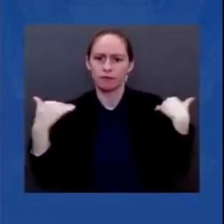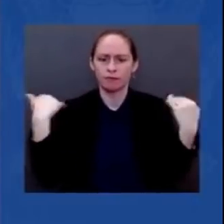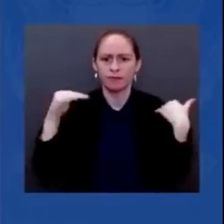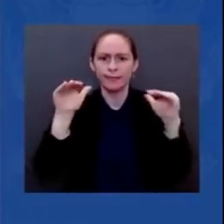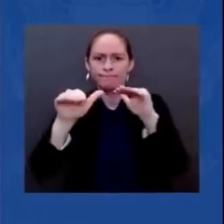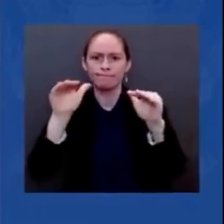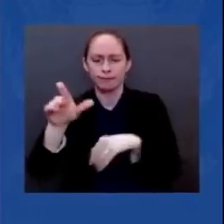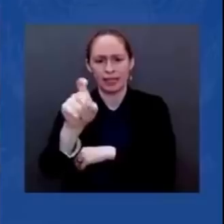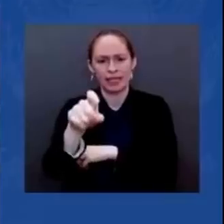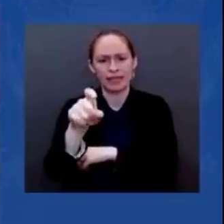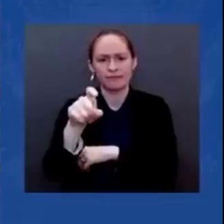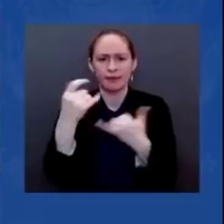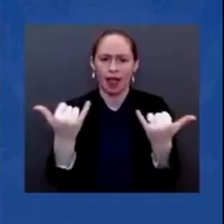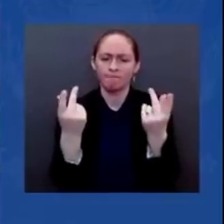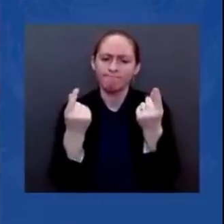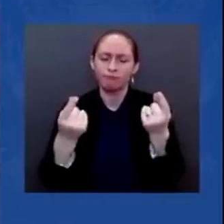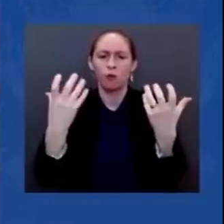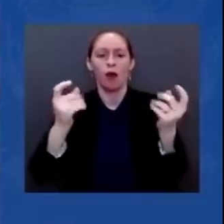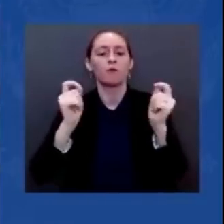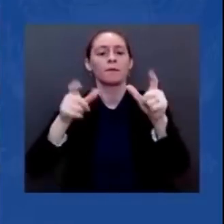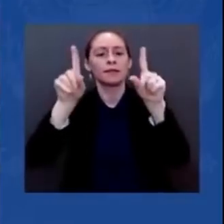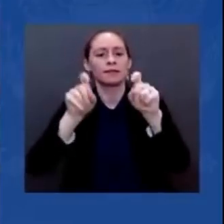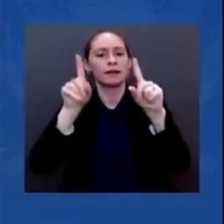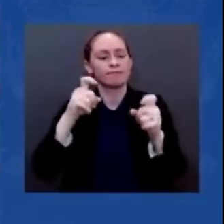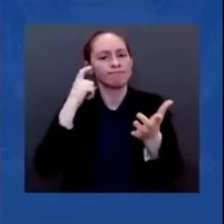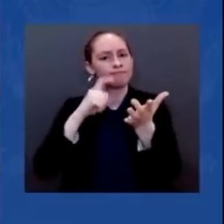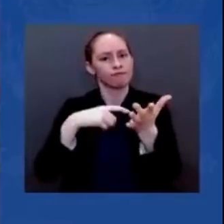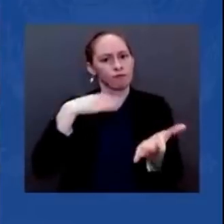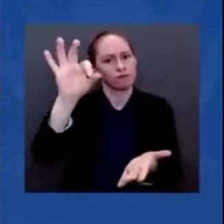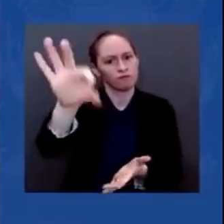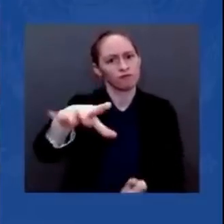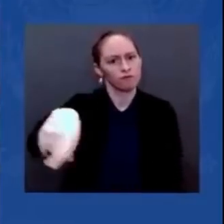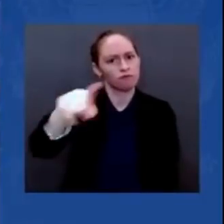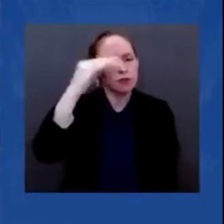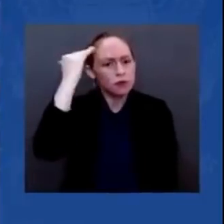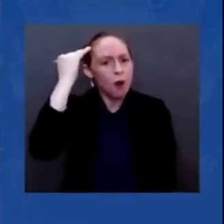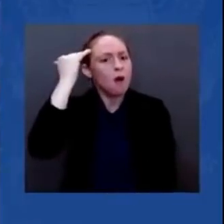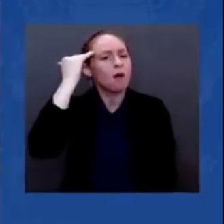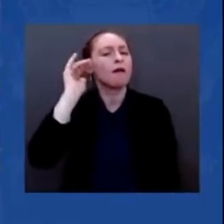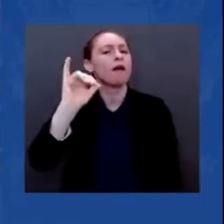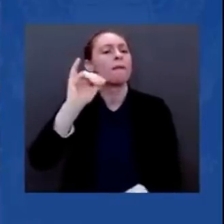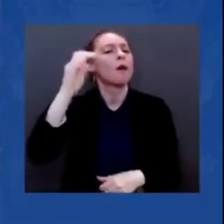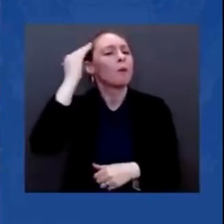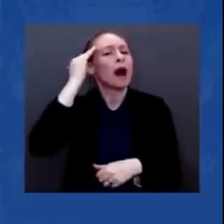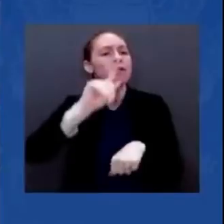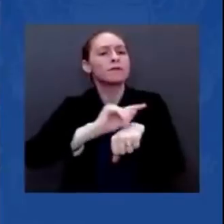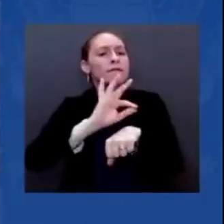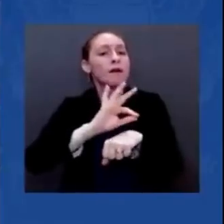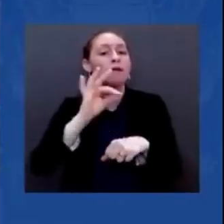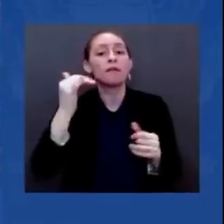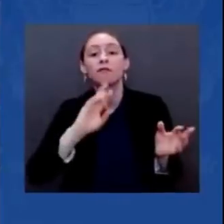encouragement for your team is that as you look towards federal solutions that will help alleviate